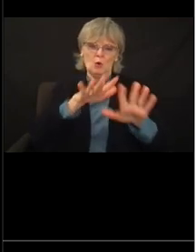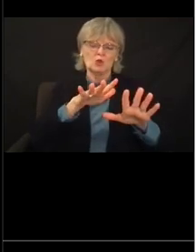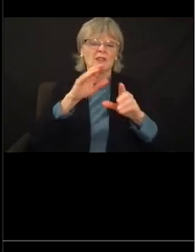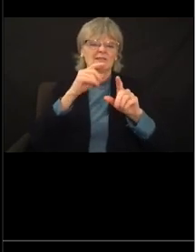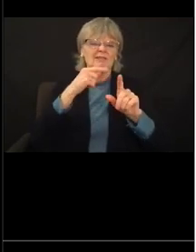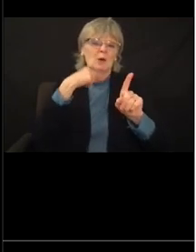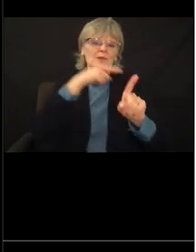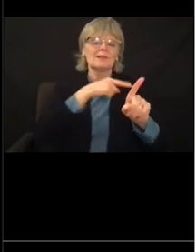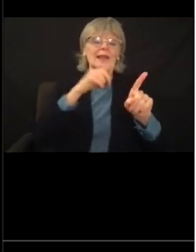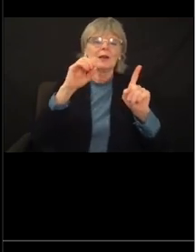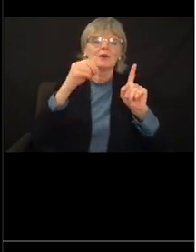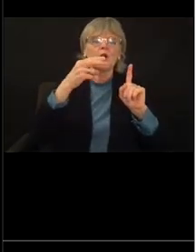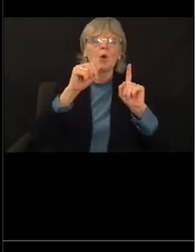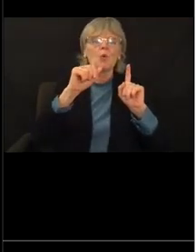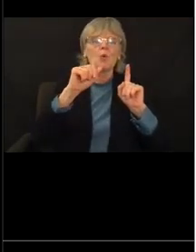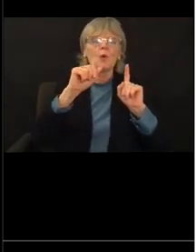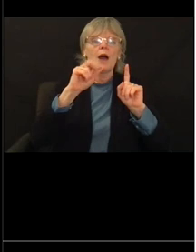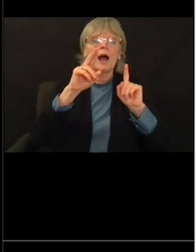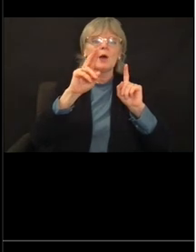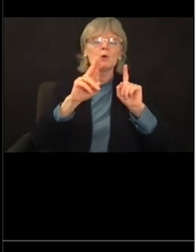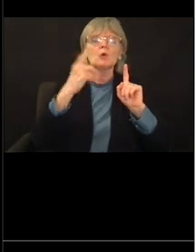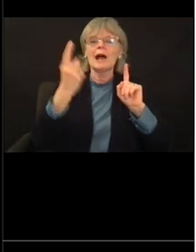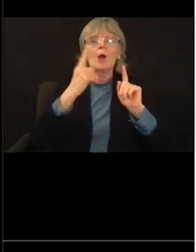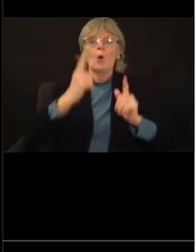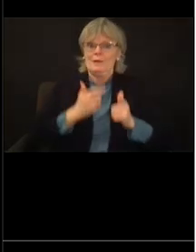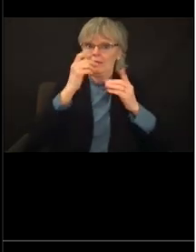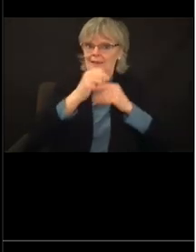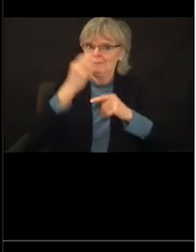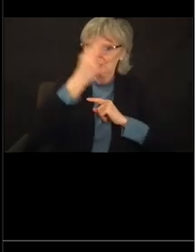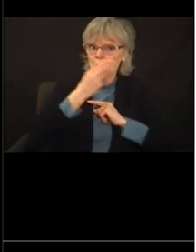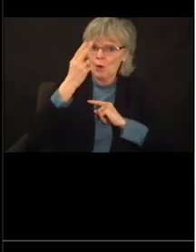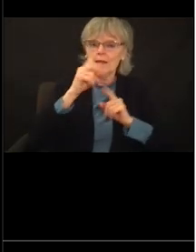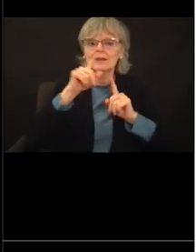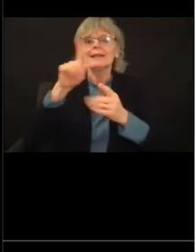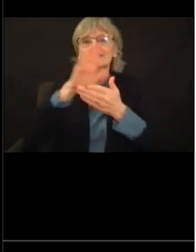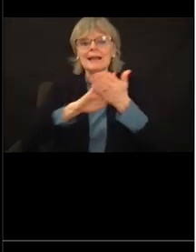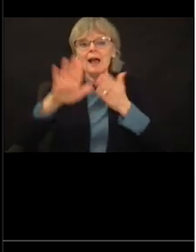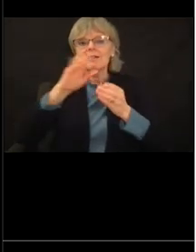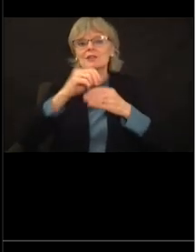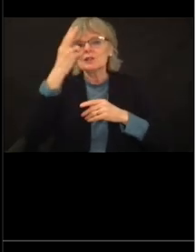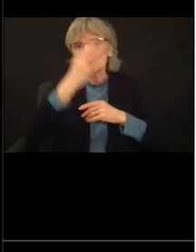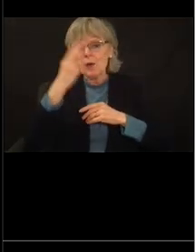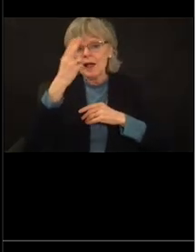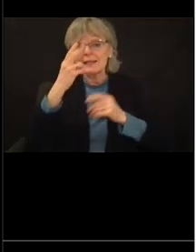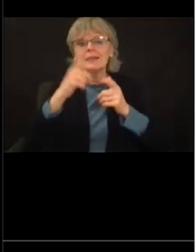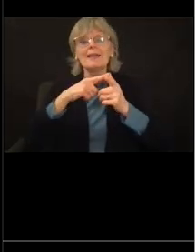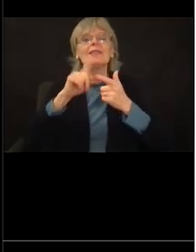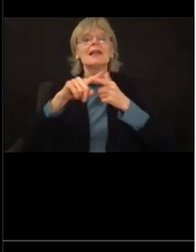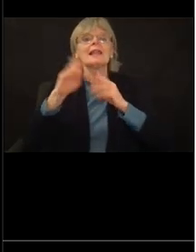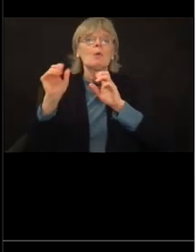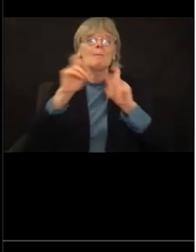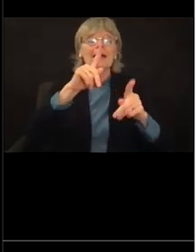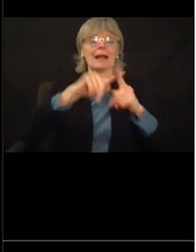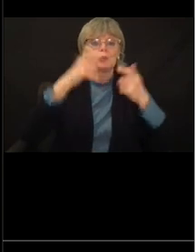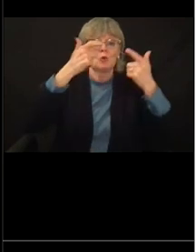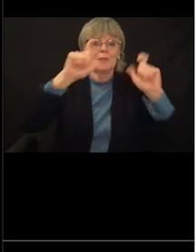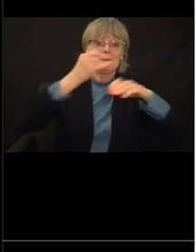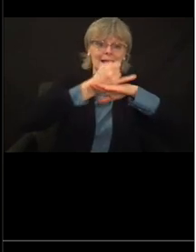of 13 years old, always lived in Hawaii, went to college in Hawaii. Then I decided to move back to the Big Island,